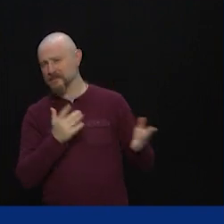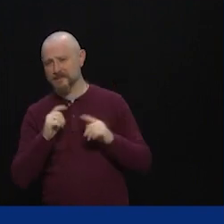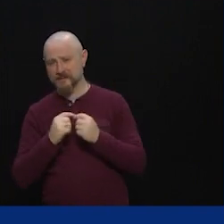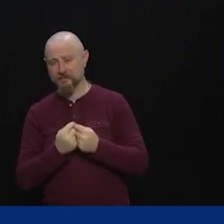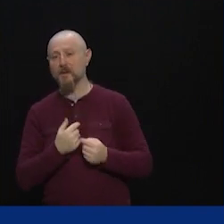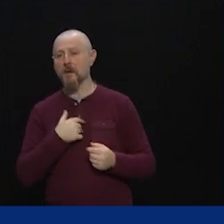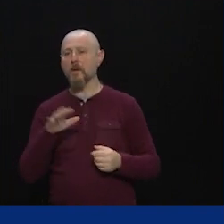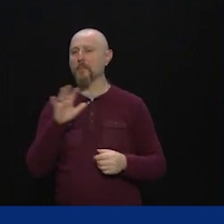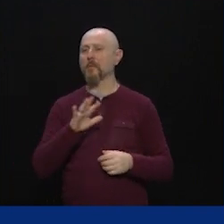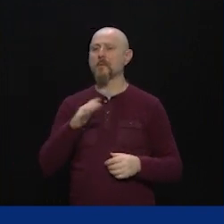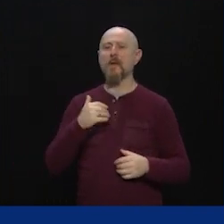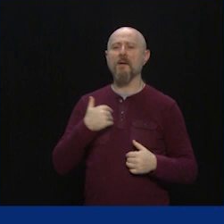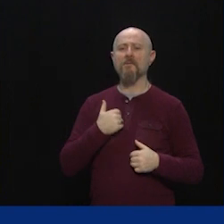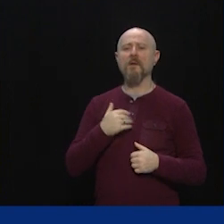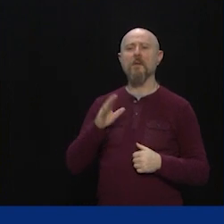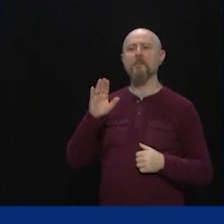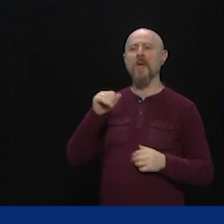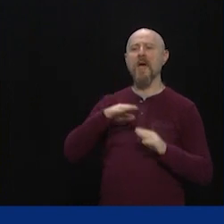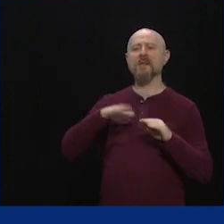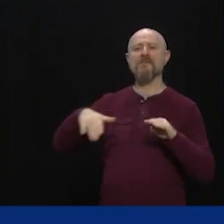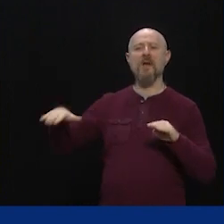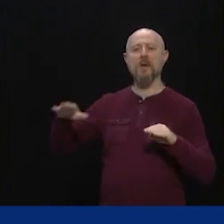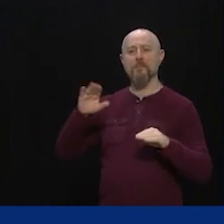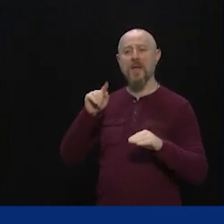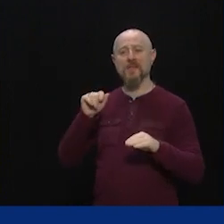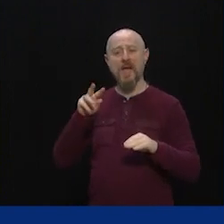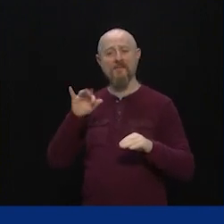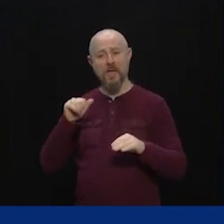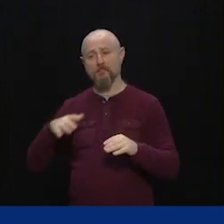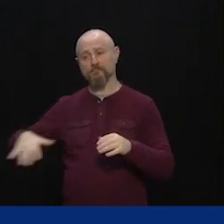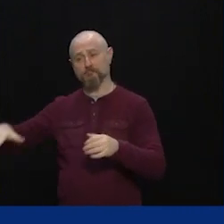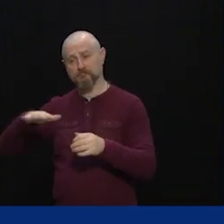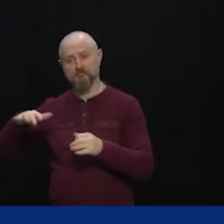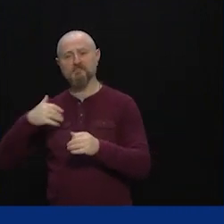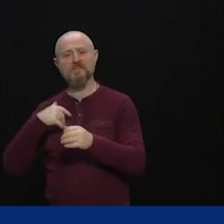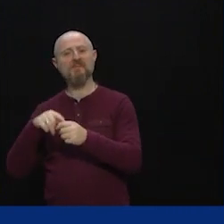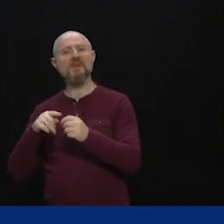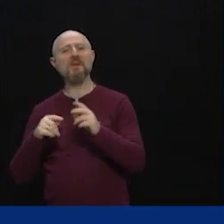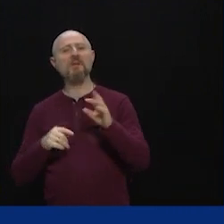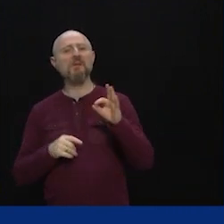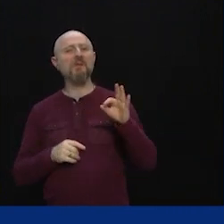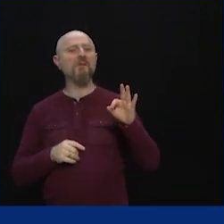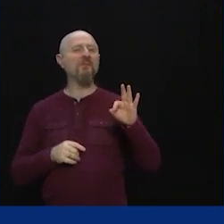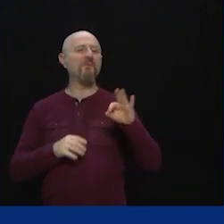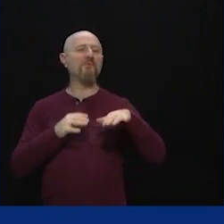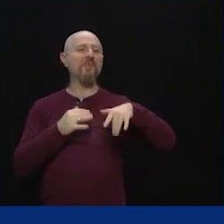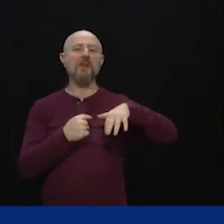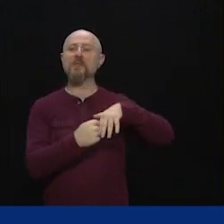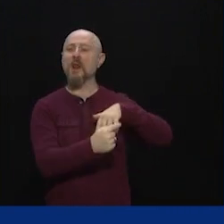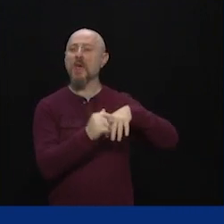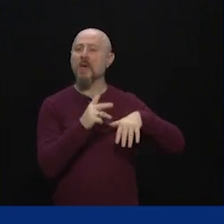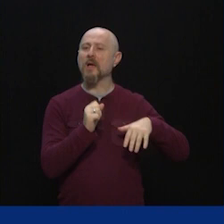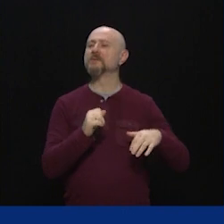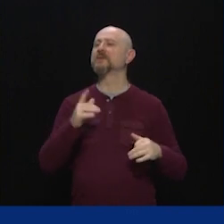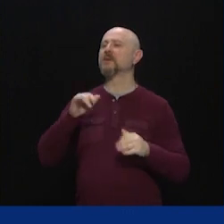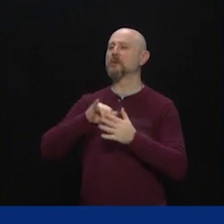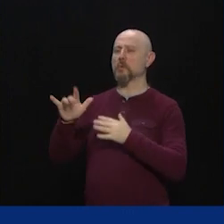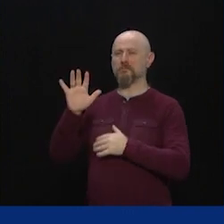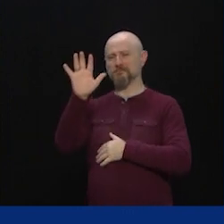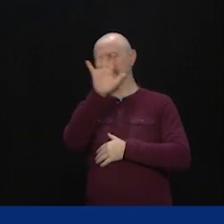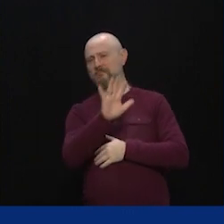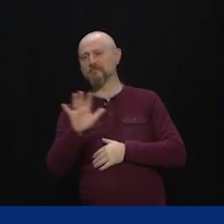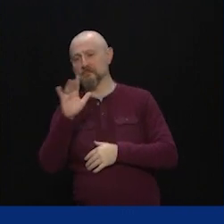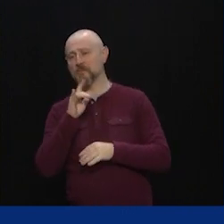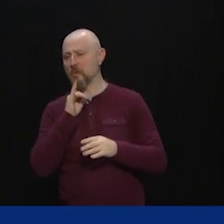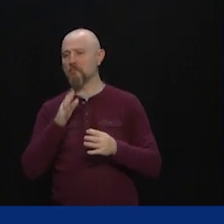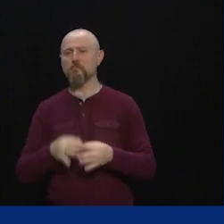area, positioned to assist both that area, but the Finger Lakes in West New York. So these ambulance teams are really important for transport as well. And we also have an